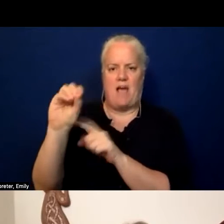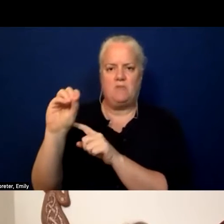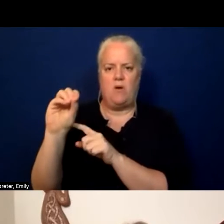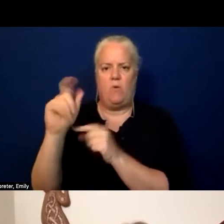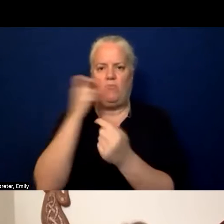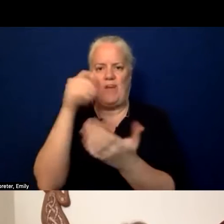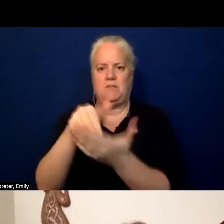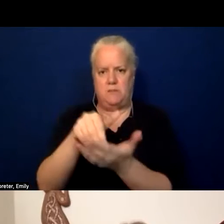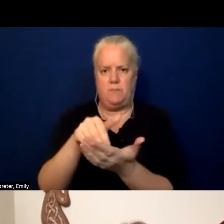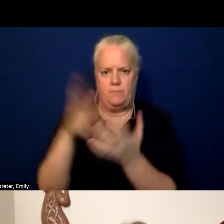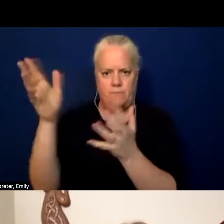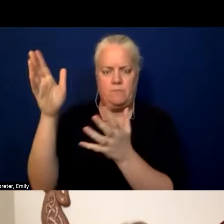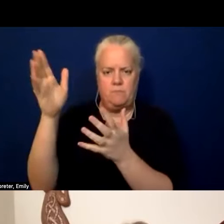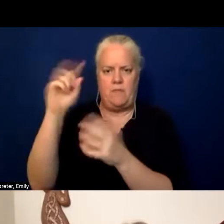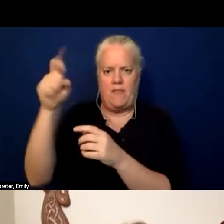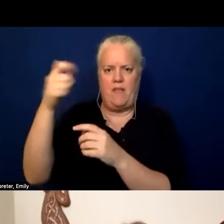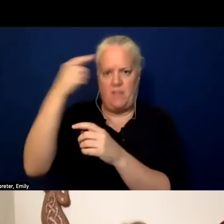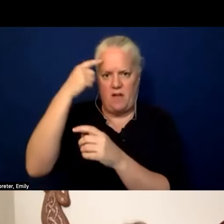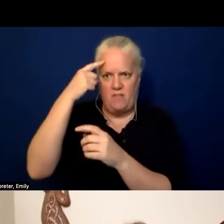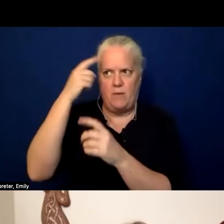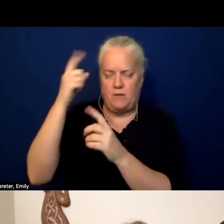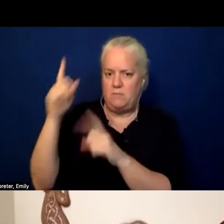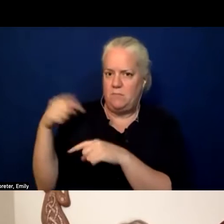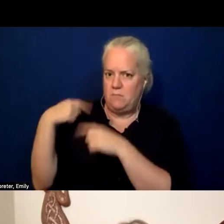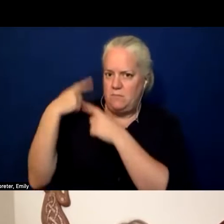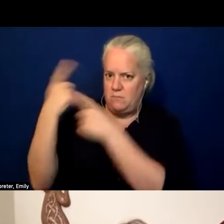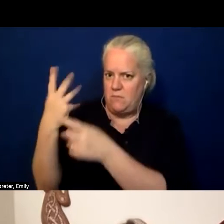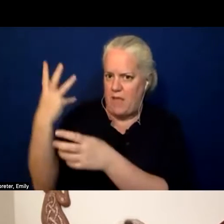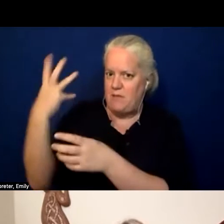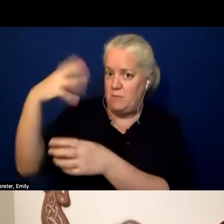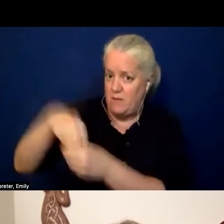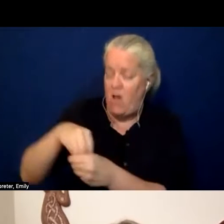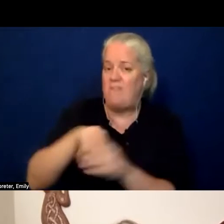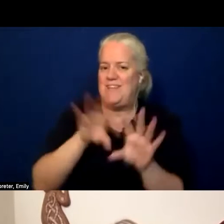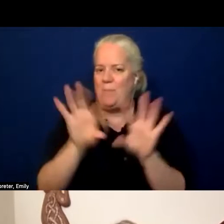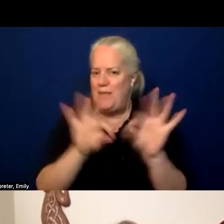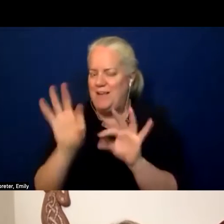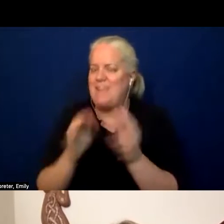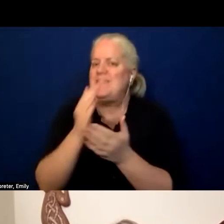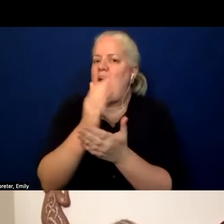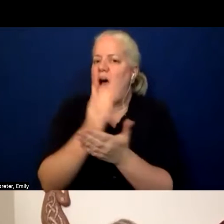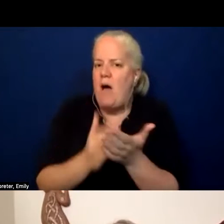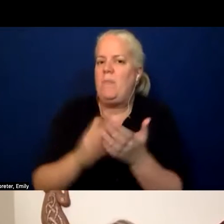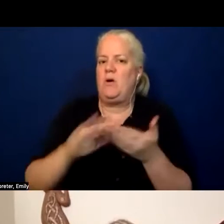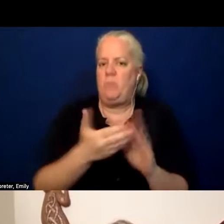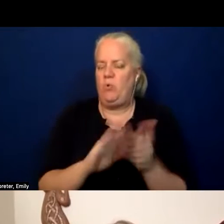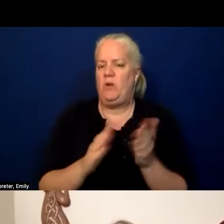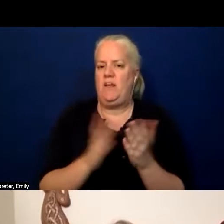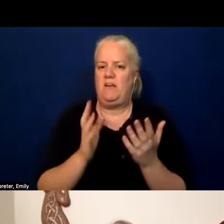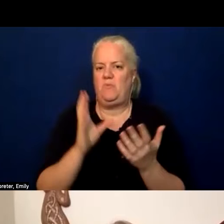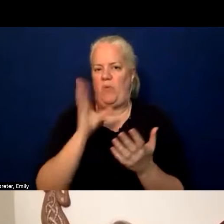our governments have actually played a part in selecting certain communities who would be sacrificed.